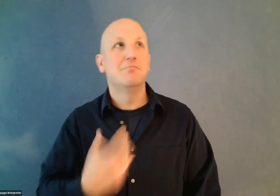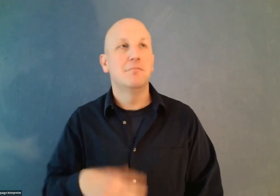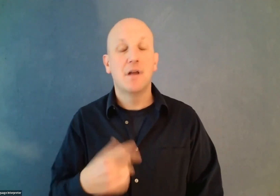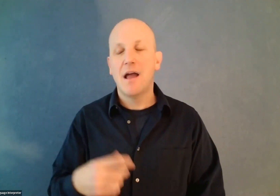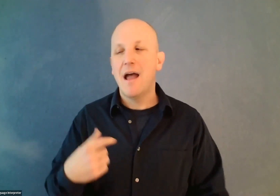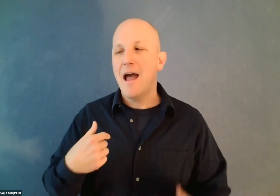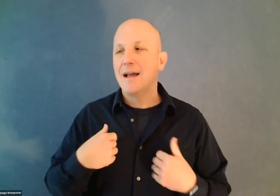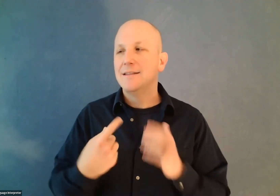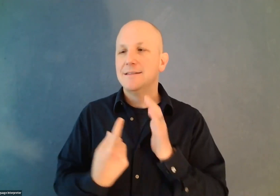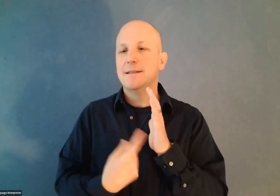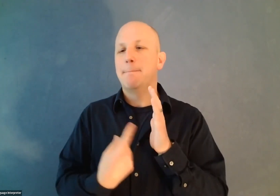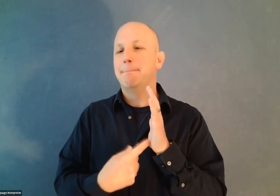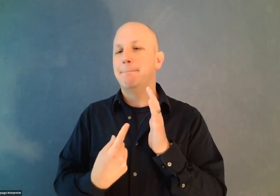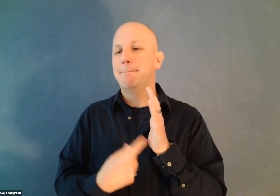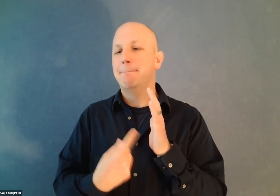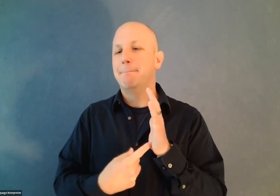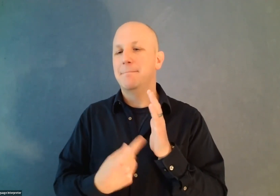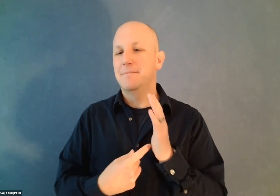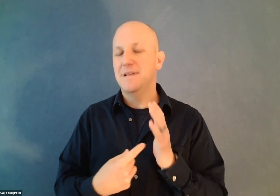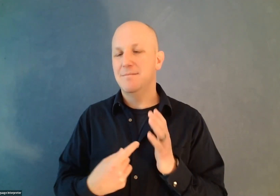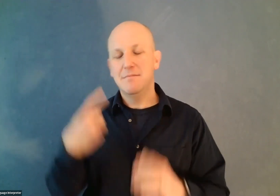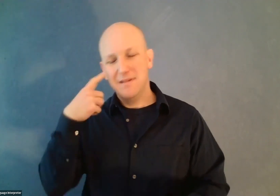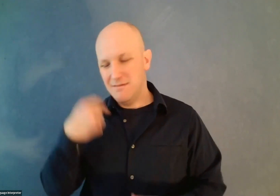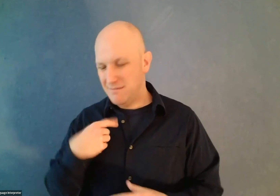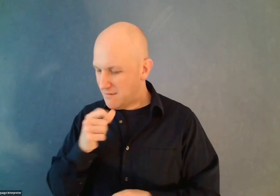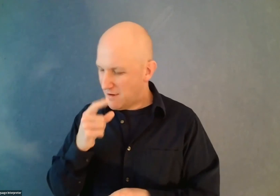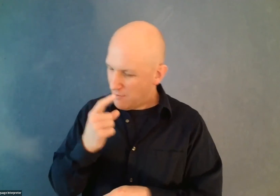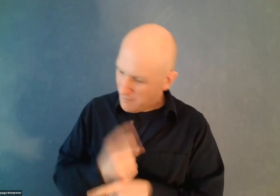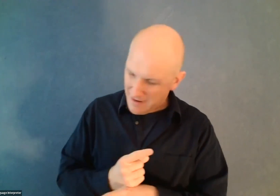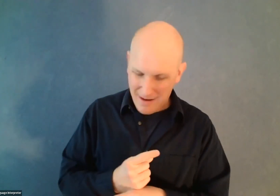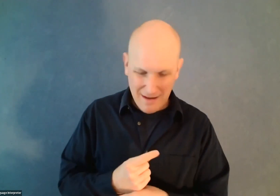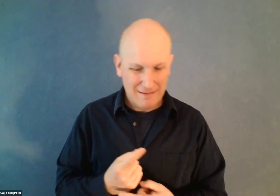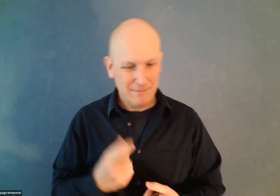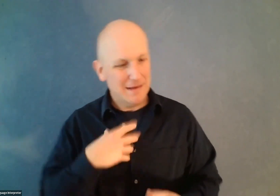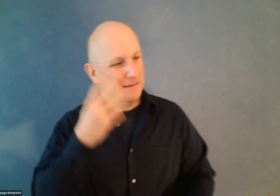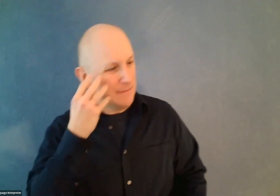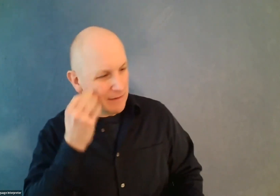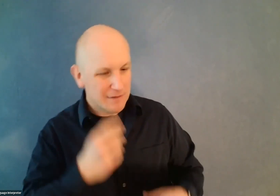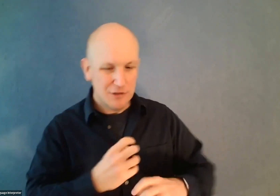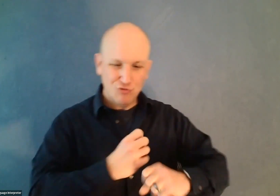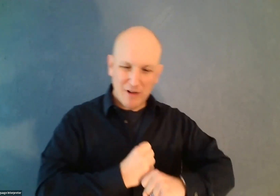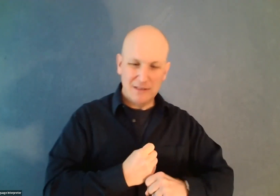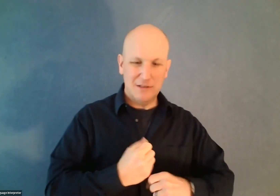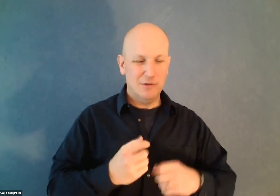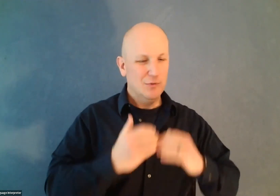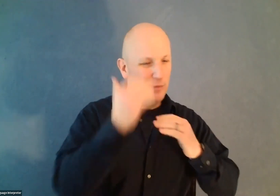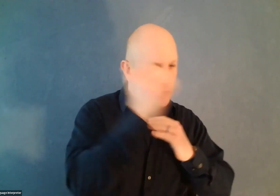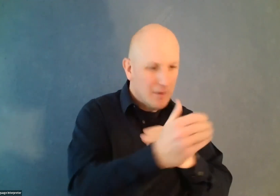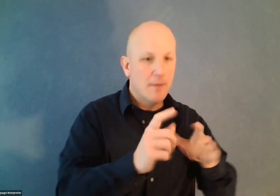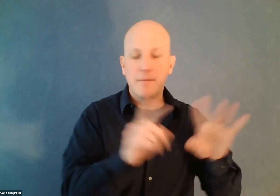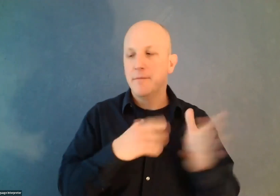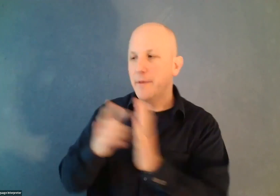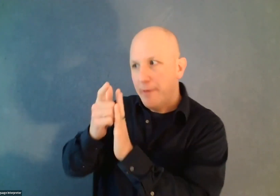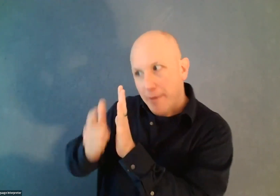second guess myself a lot because of that. But the Law Pathways program has been confidence boosting. It has made my goals